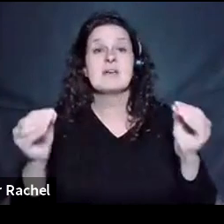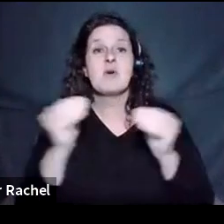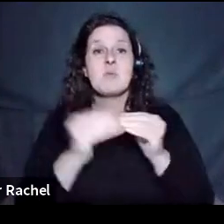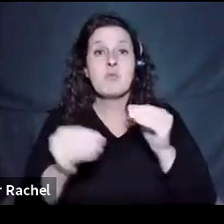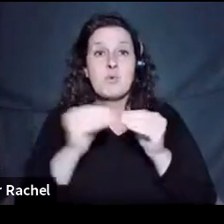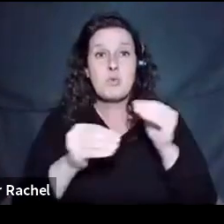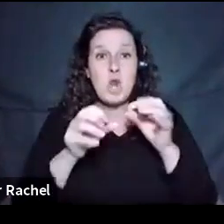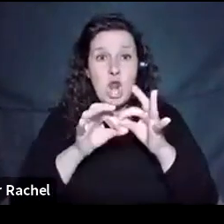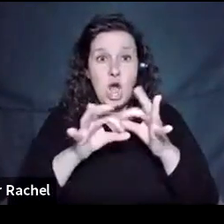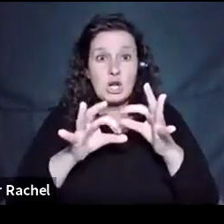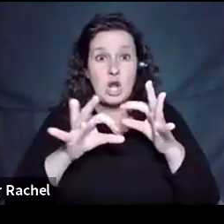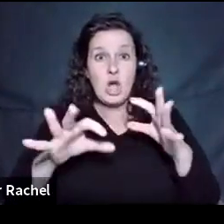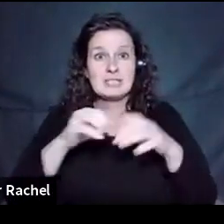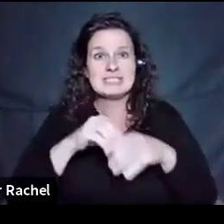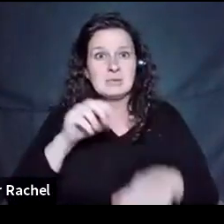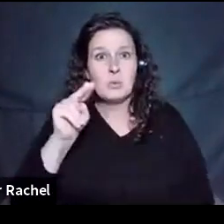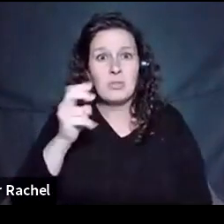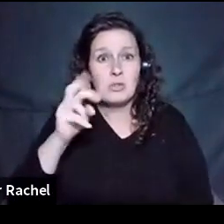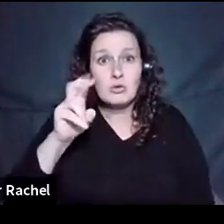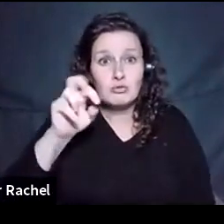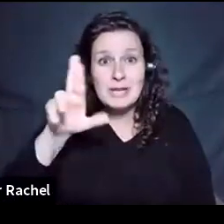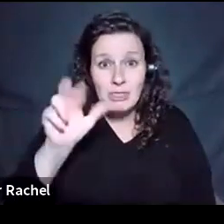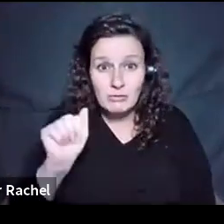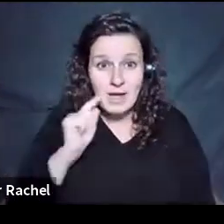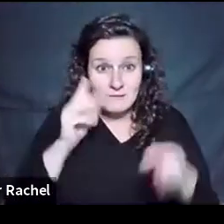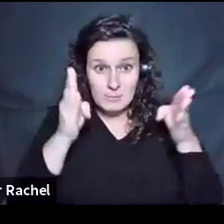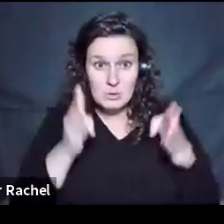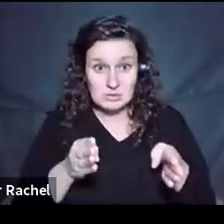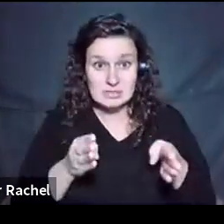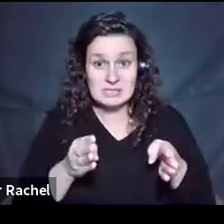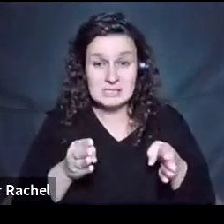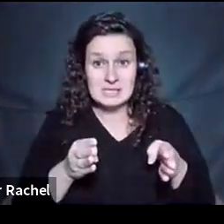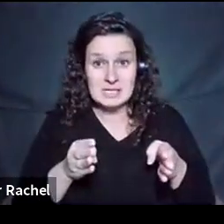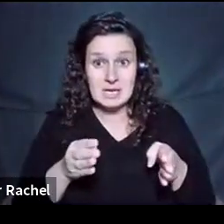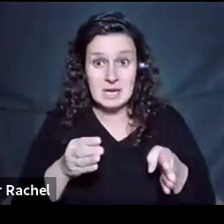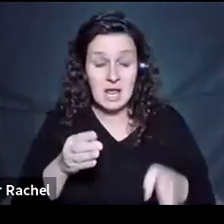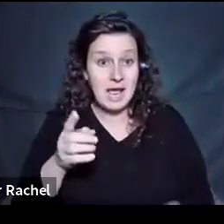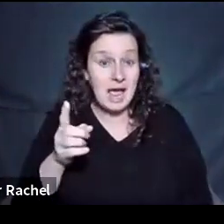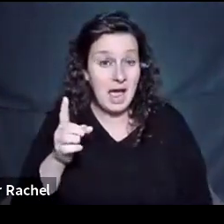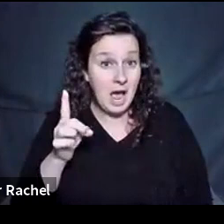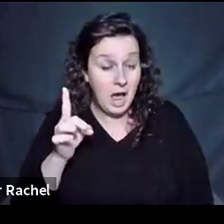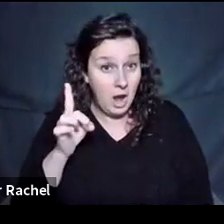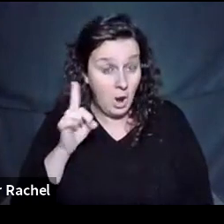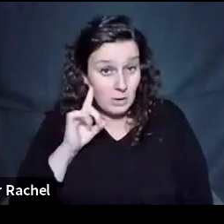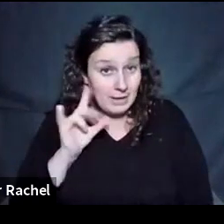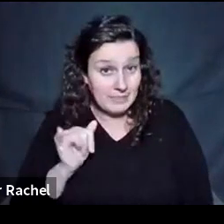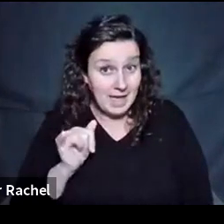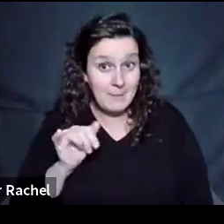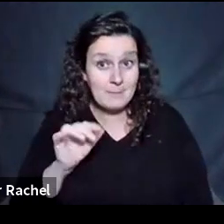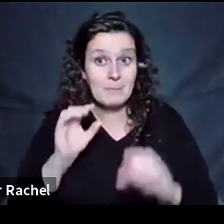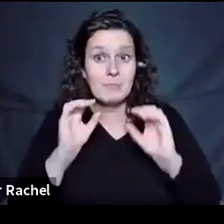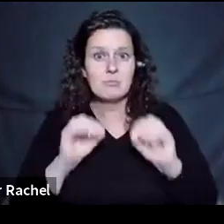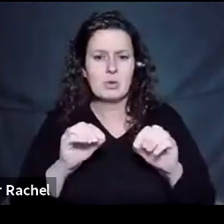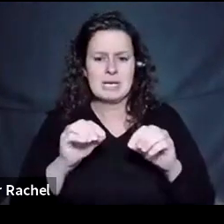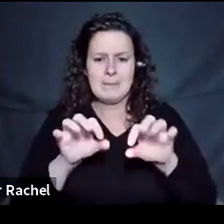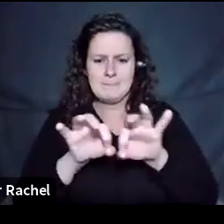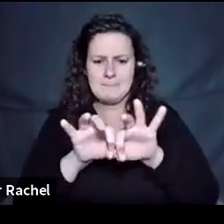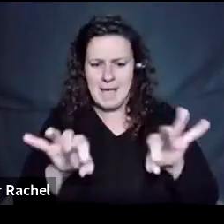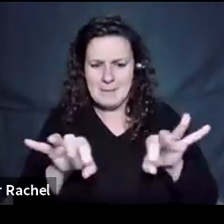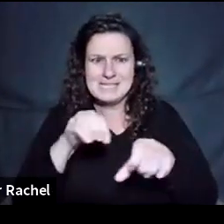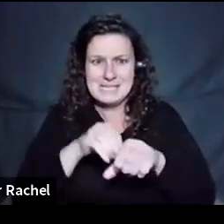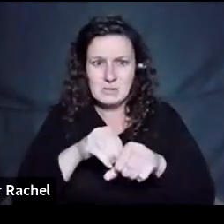of a person. And I heard about this, putting pipes into somebody's penis.